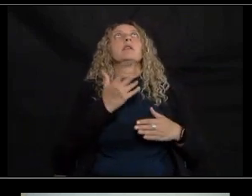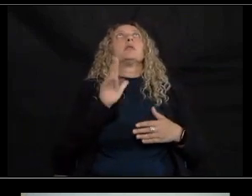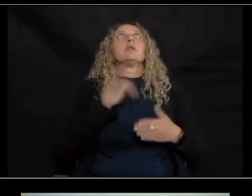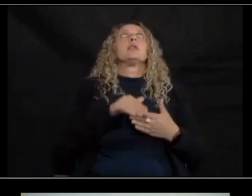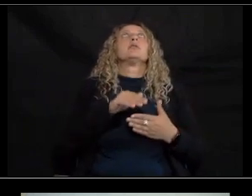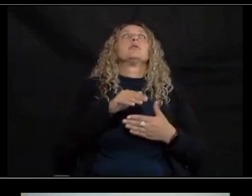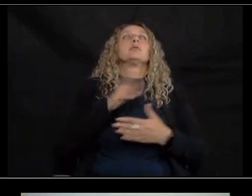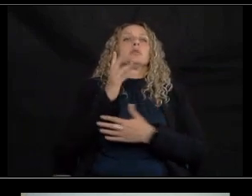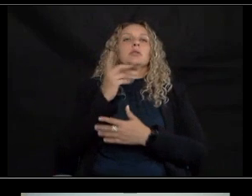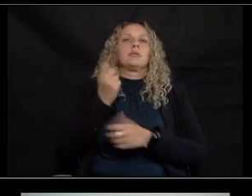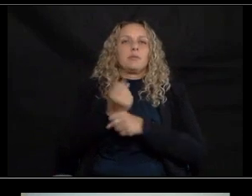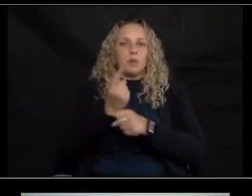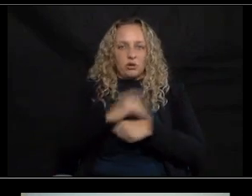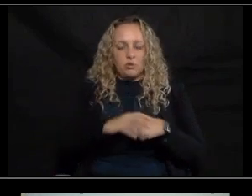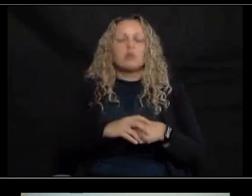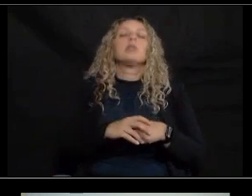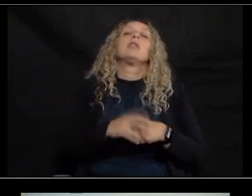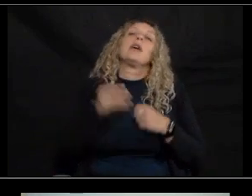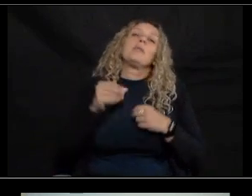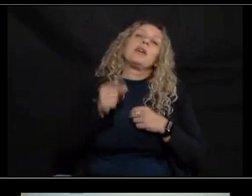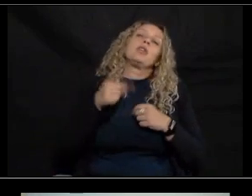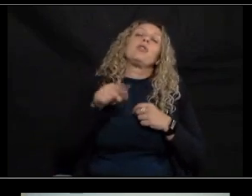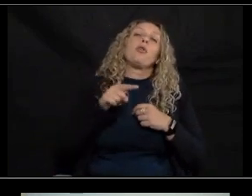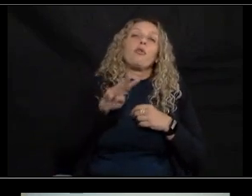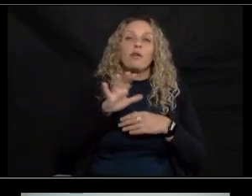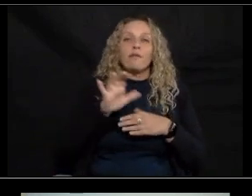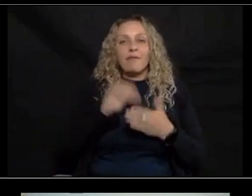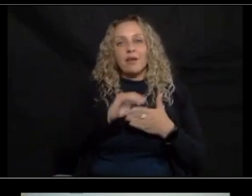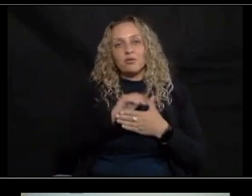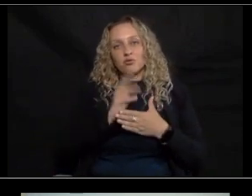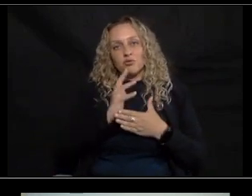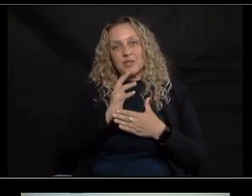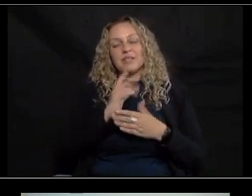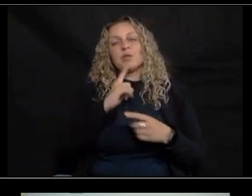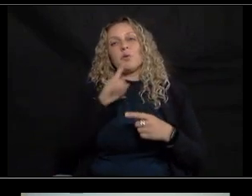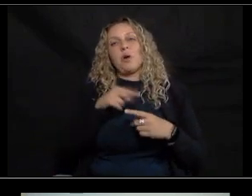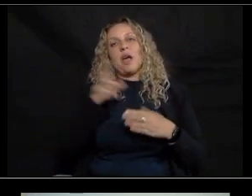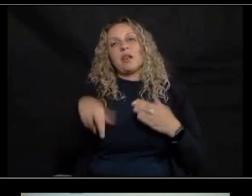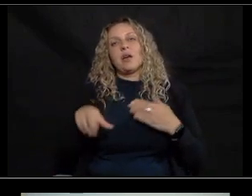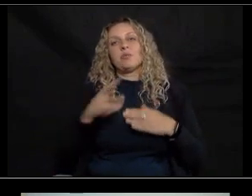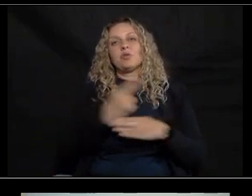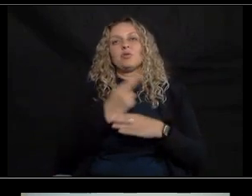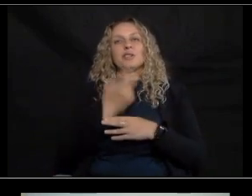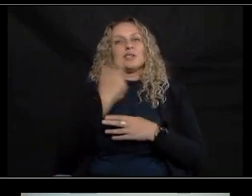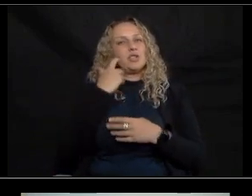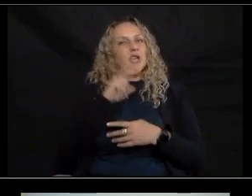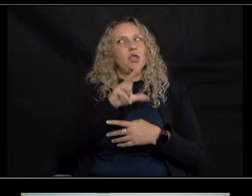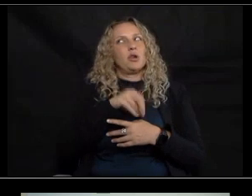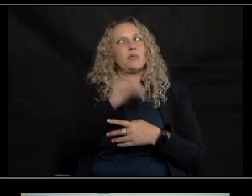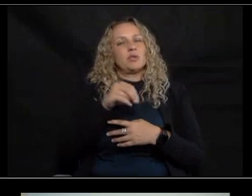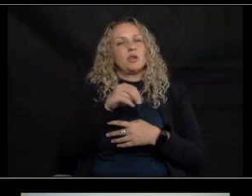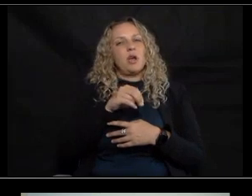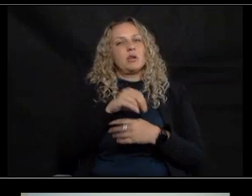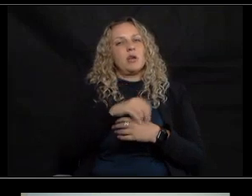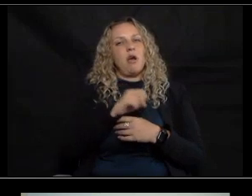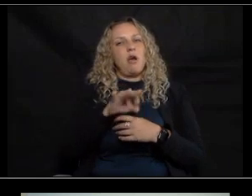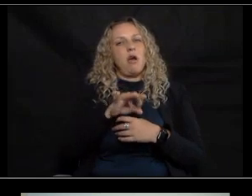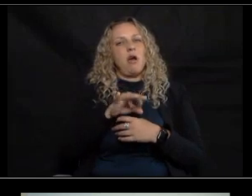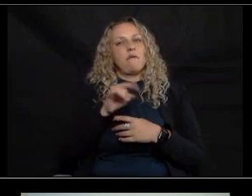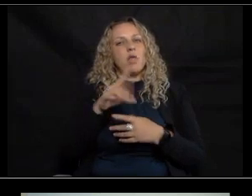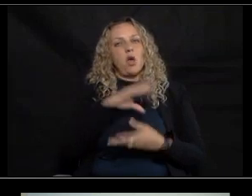year. And planting those 45,000 trees would end up using just 30% of